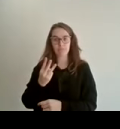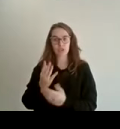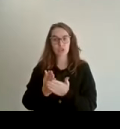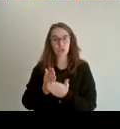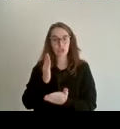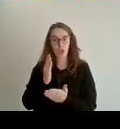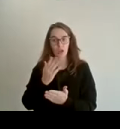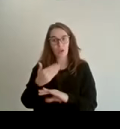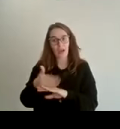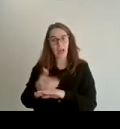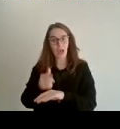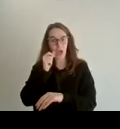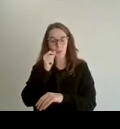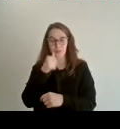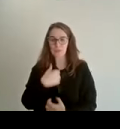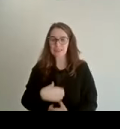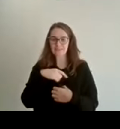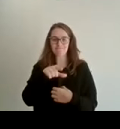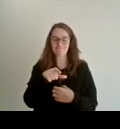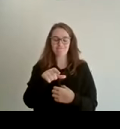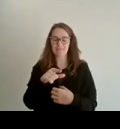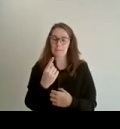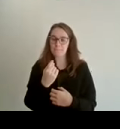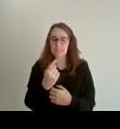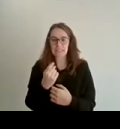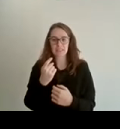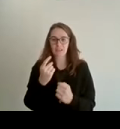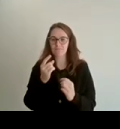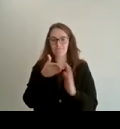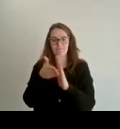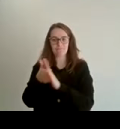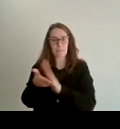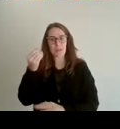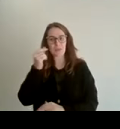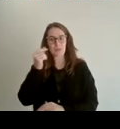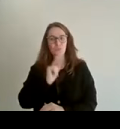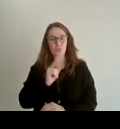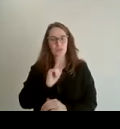advocating to stop such unequal representation.